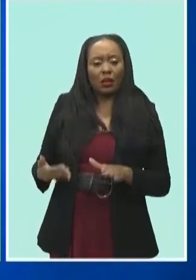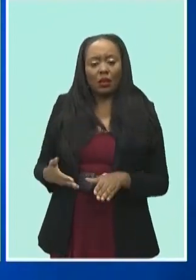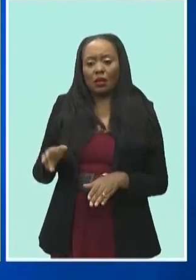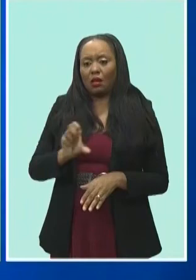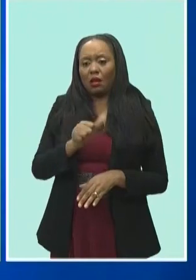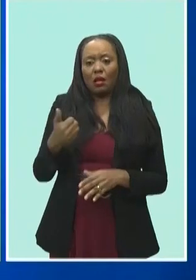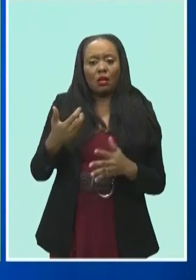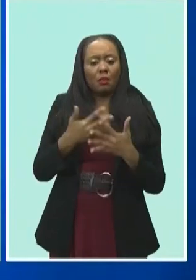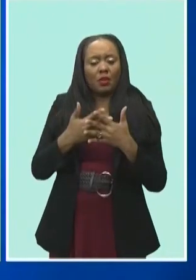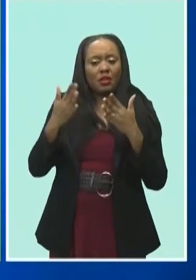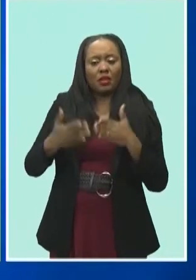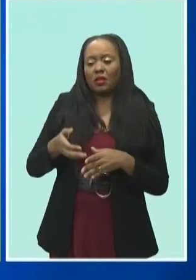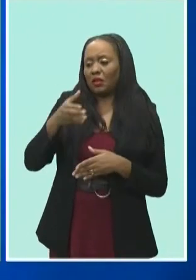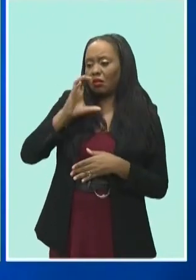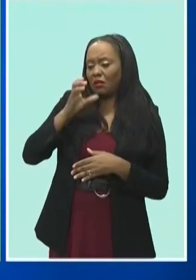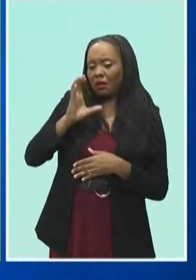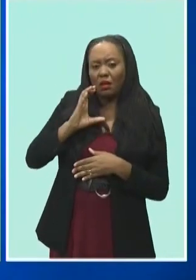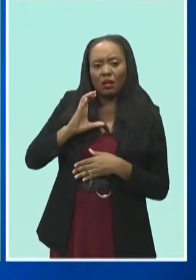other prisoners, but